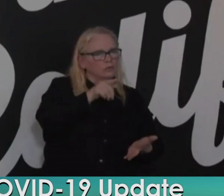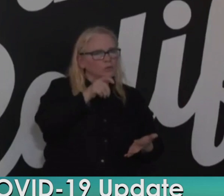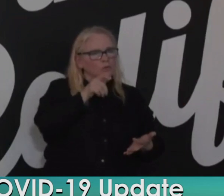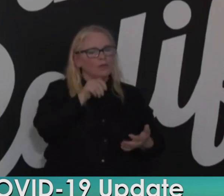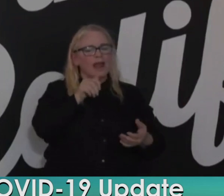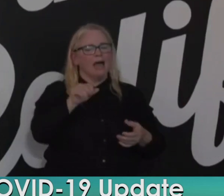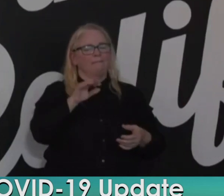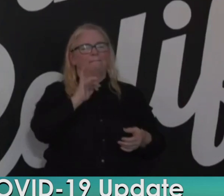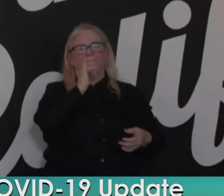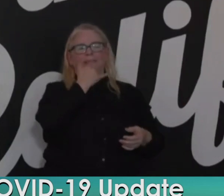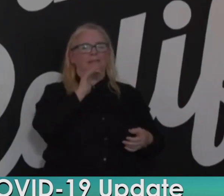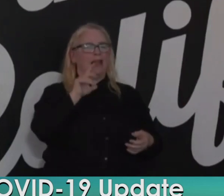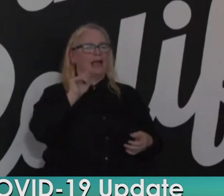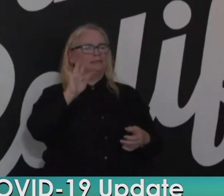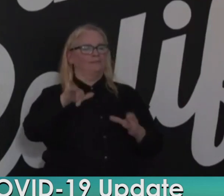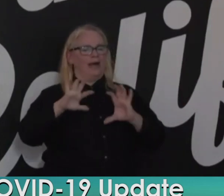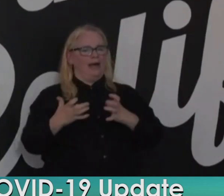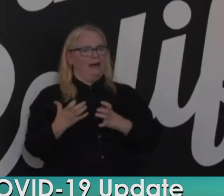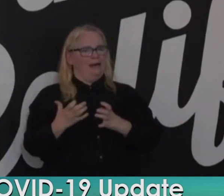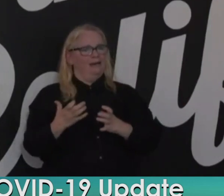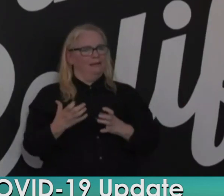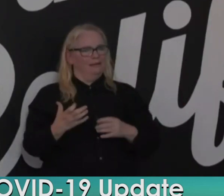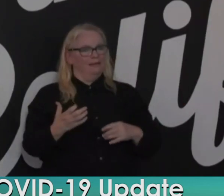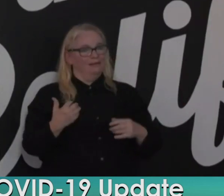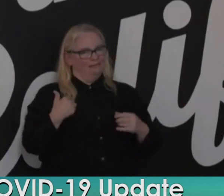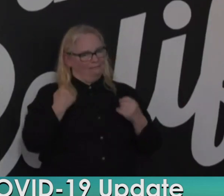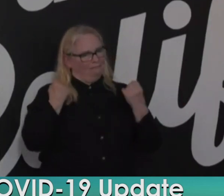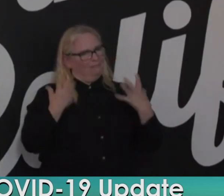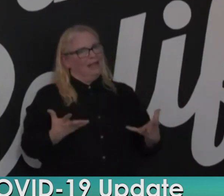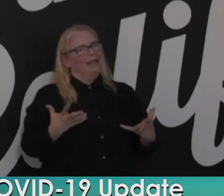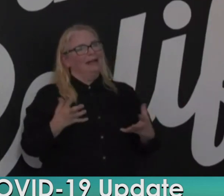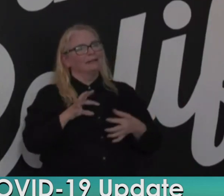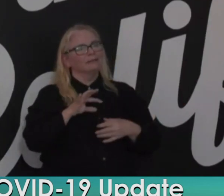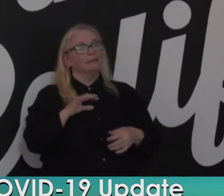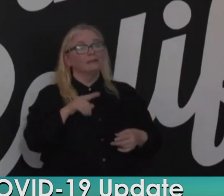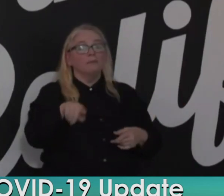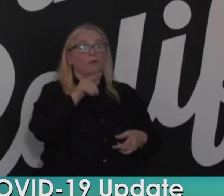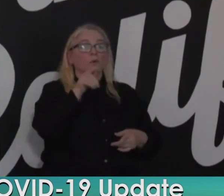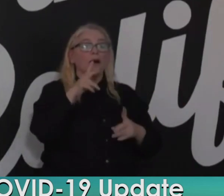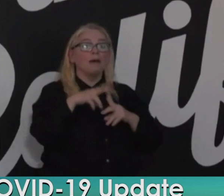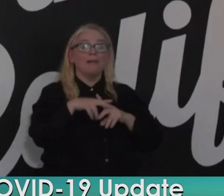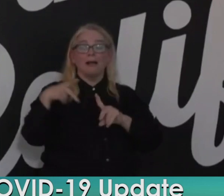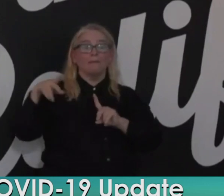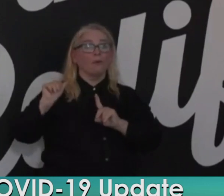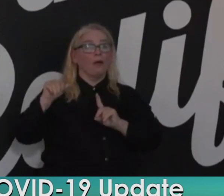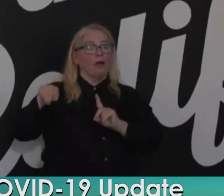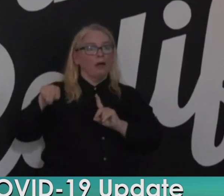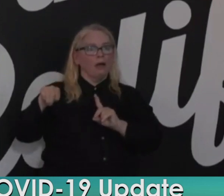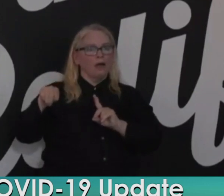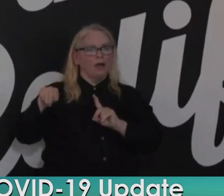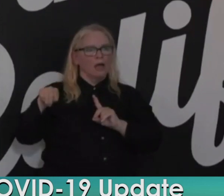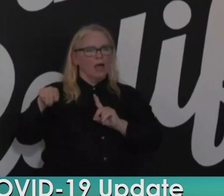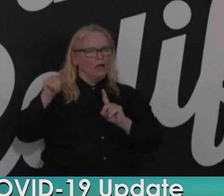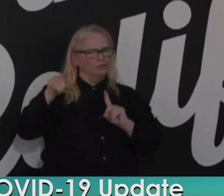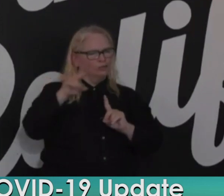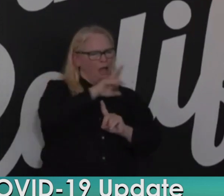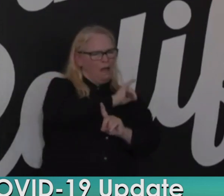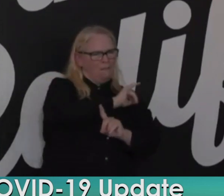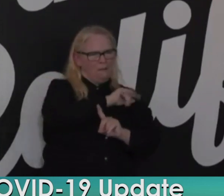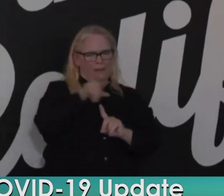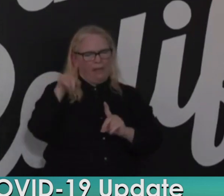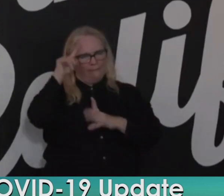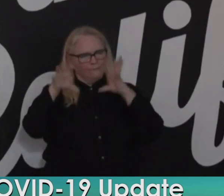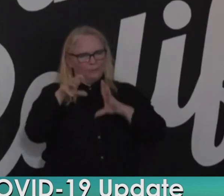around misclassifications. The PUA issues related to UI issues just undergird some of the anxiety in that space, just one of many